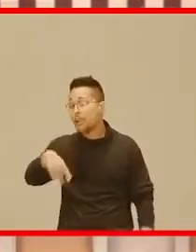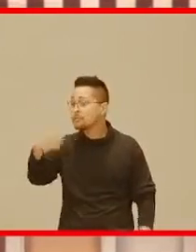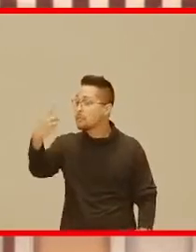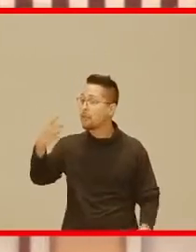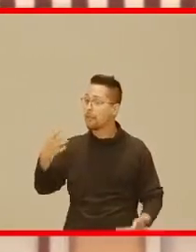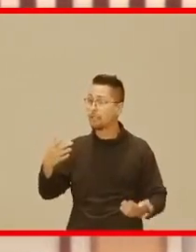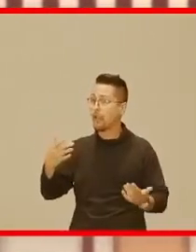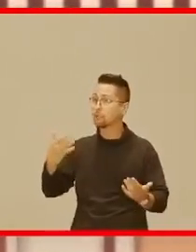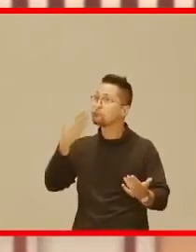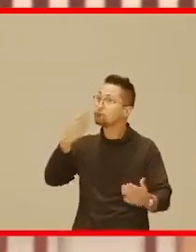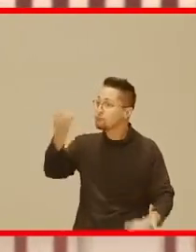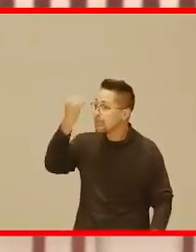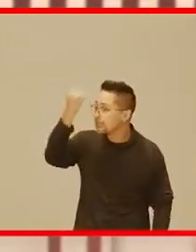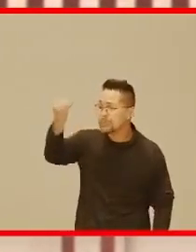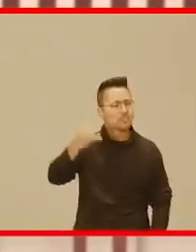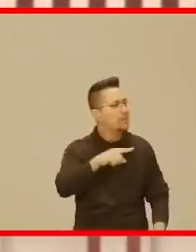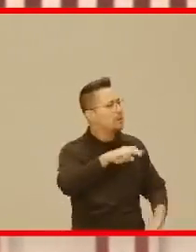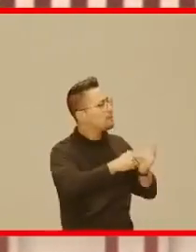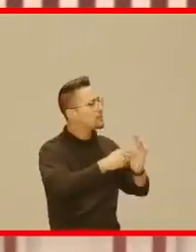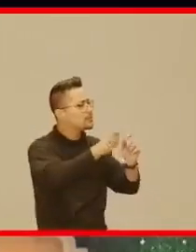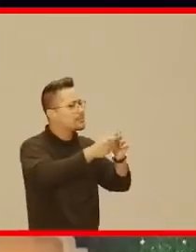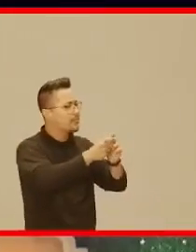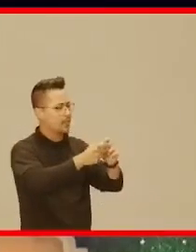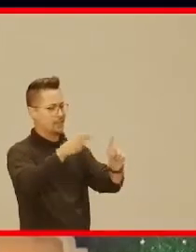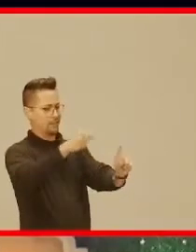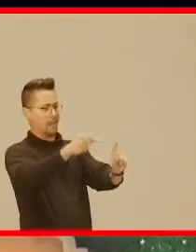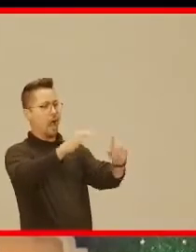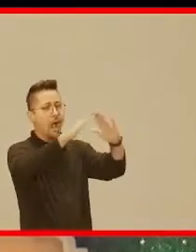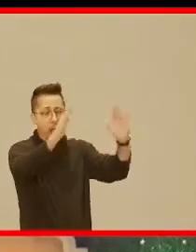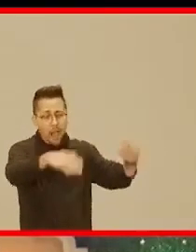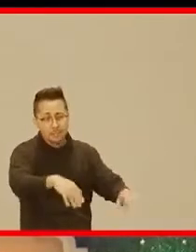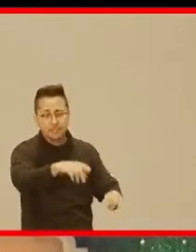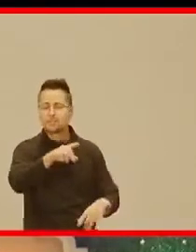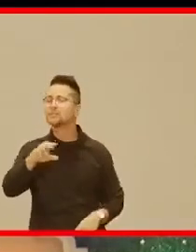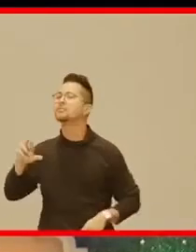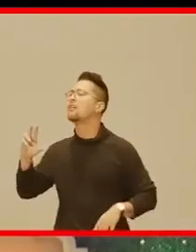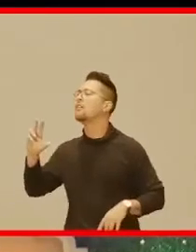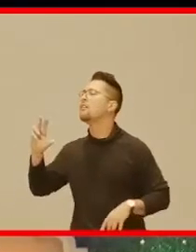mean specifically to housing? Well, not as much as